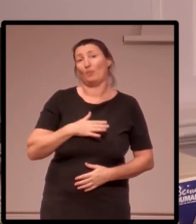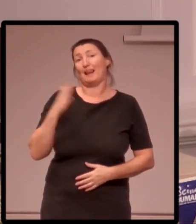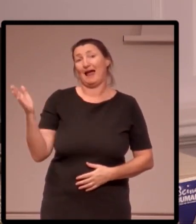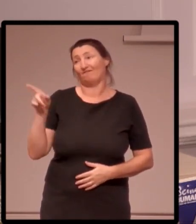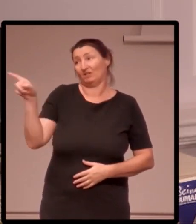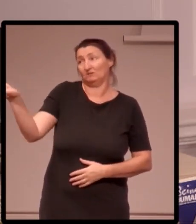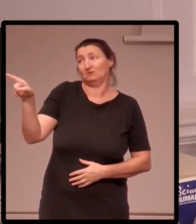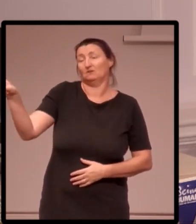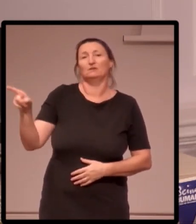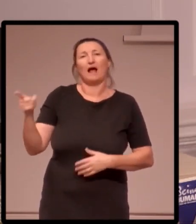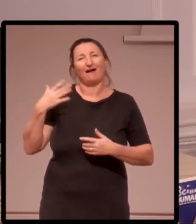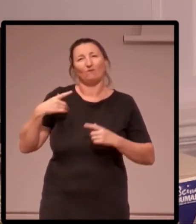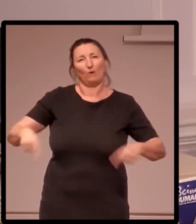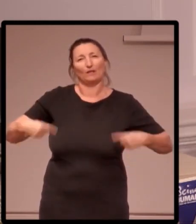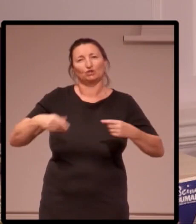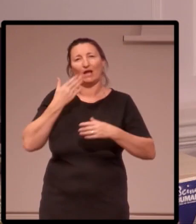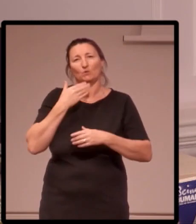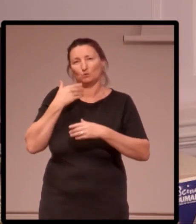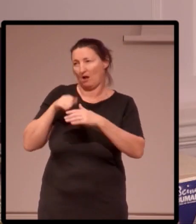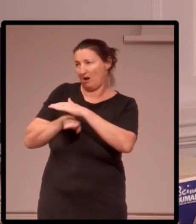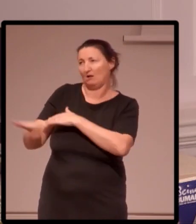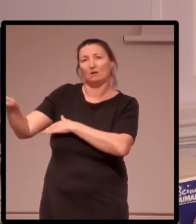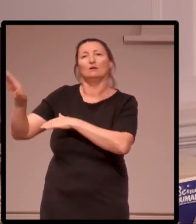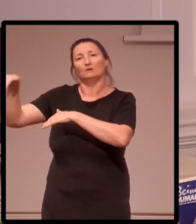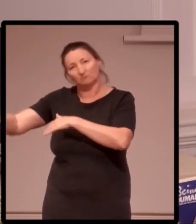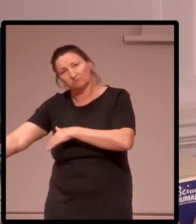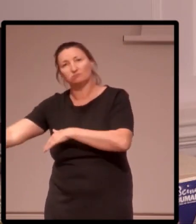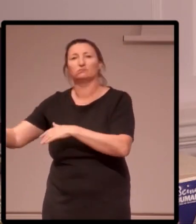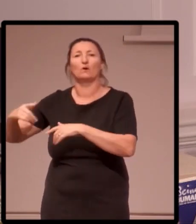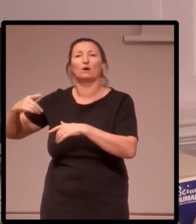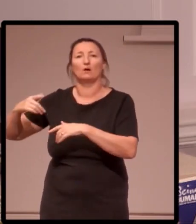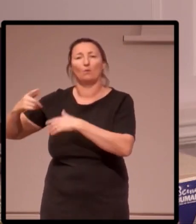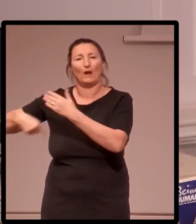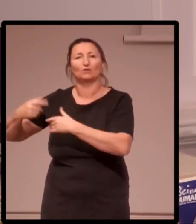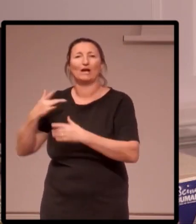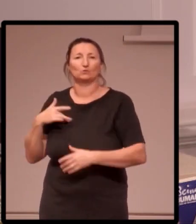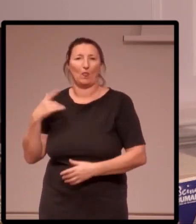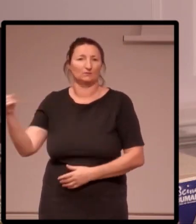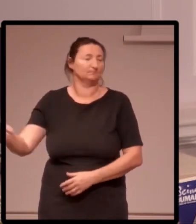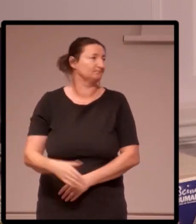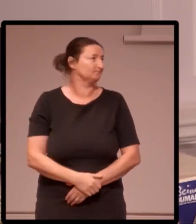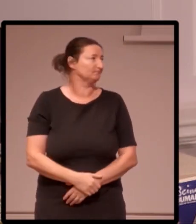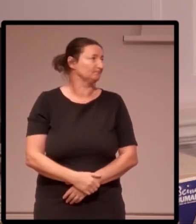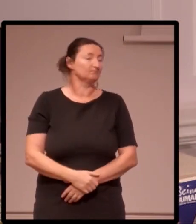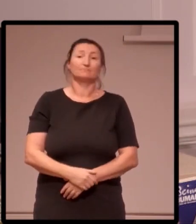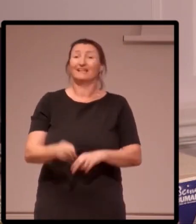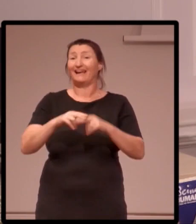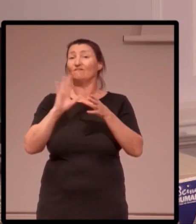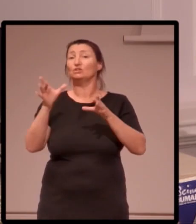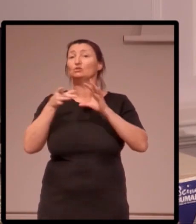accessible toilet out through the door at the back as well. Okay, so for those that are joining us on